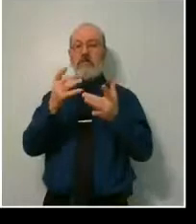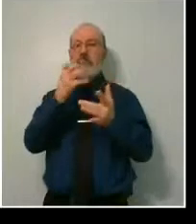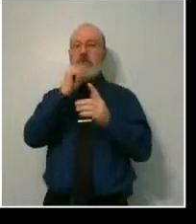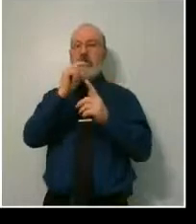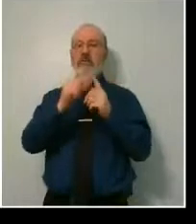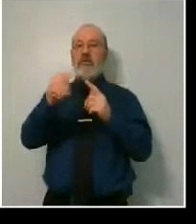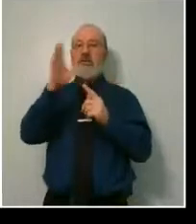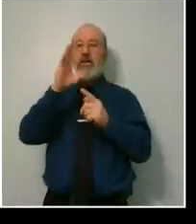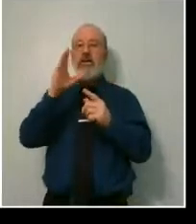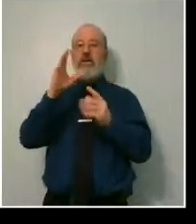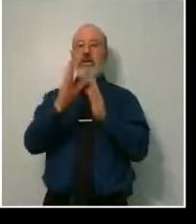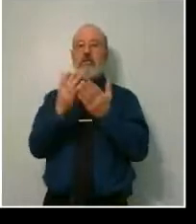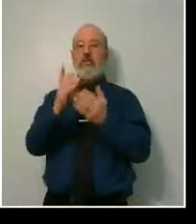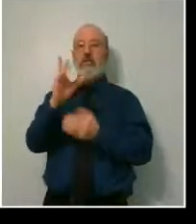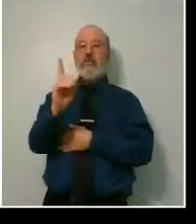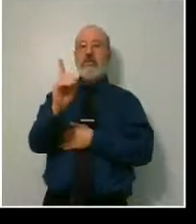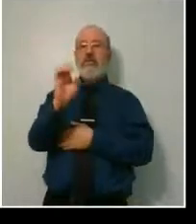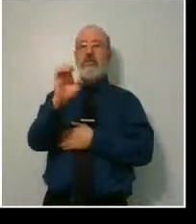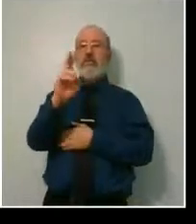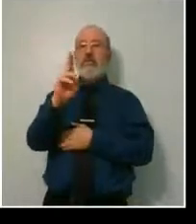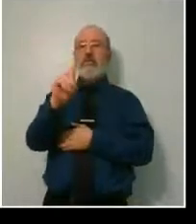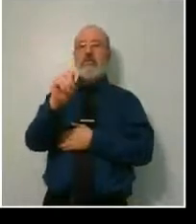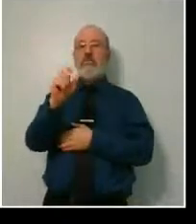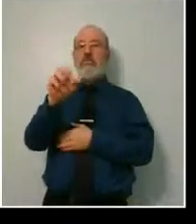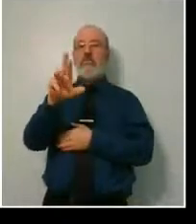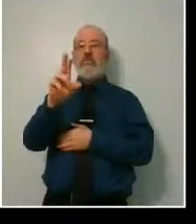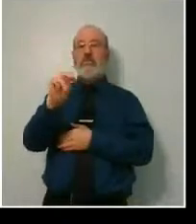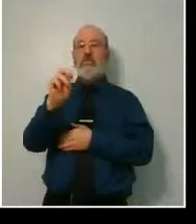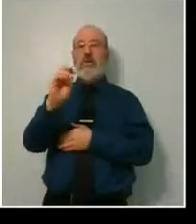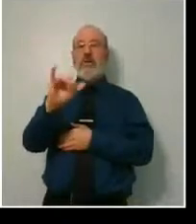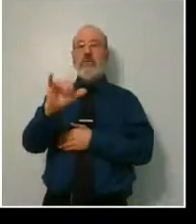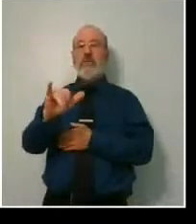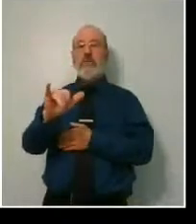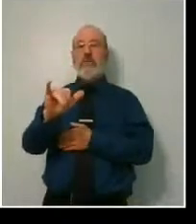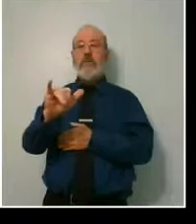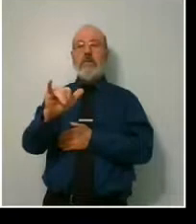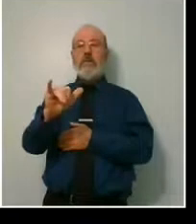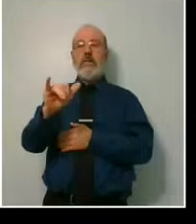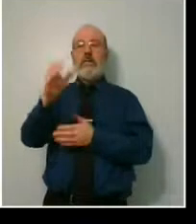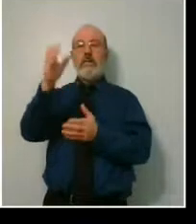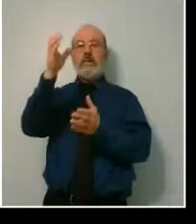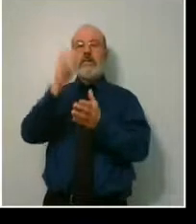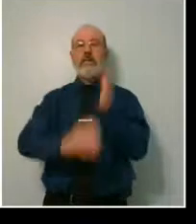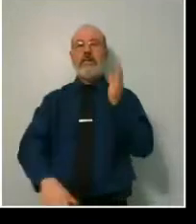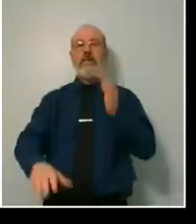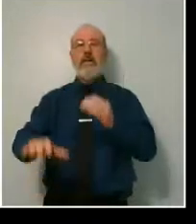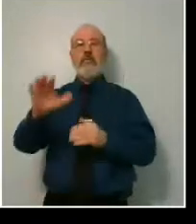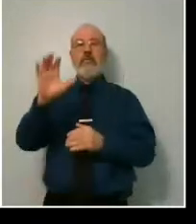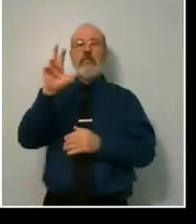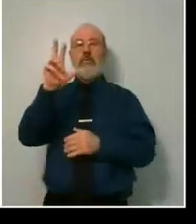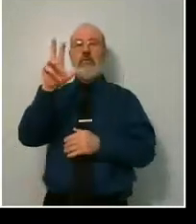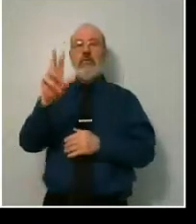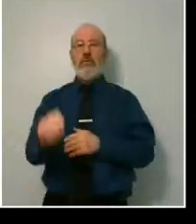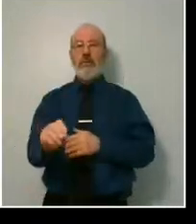to begin with, the book of Deuteronomy, and at chapter number 30.